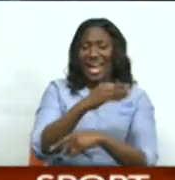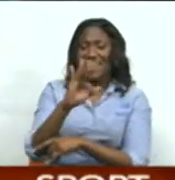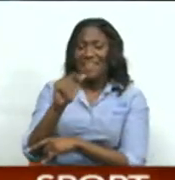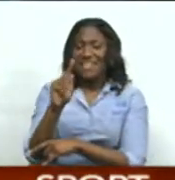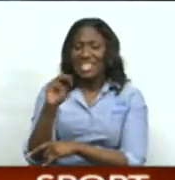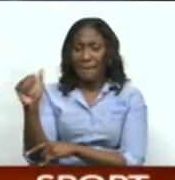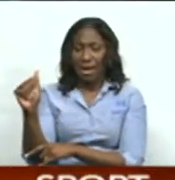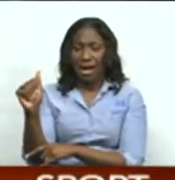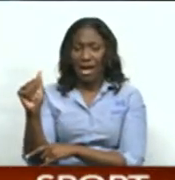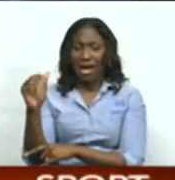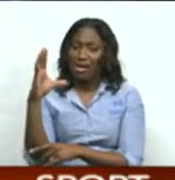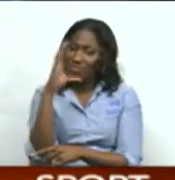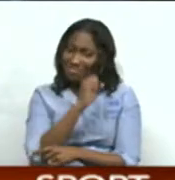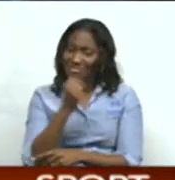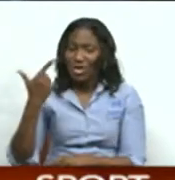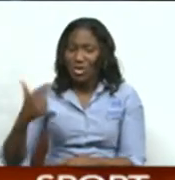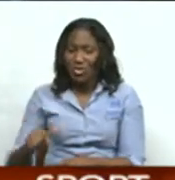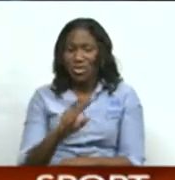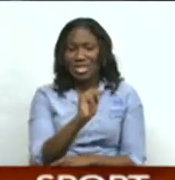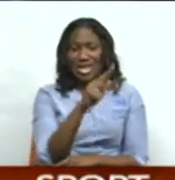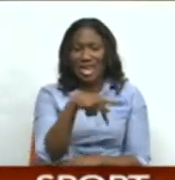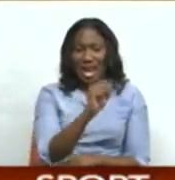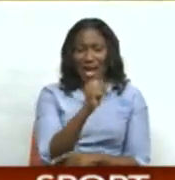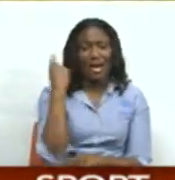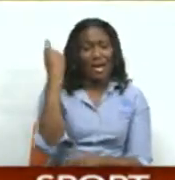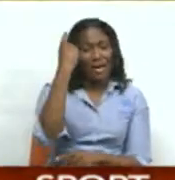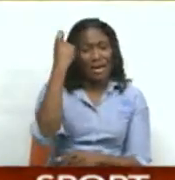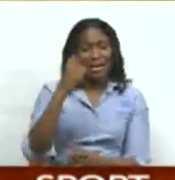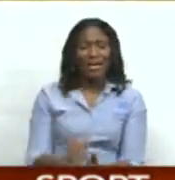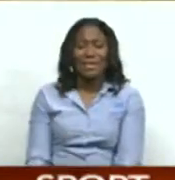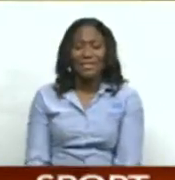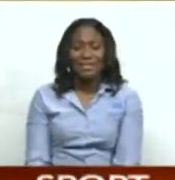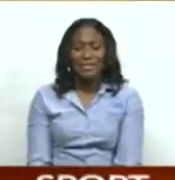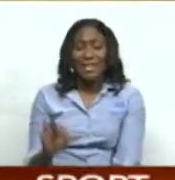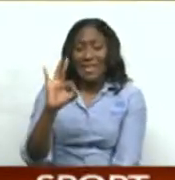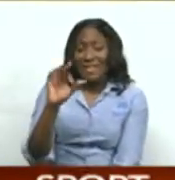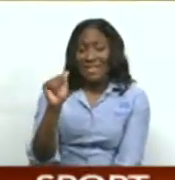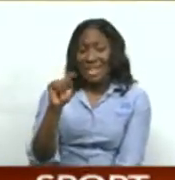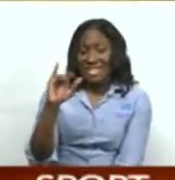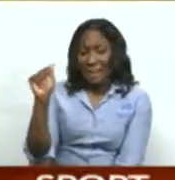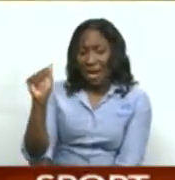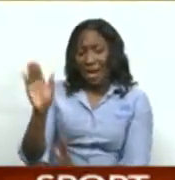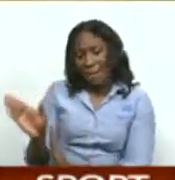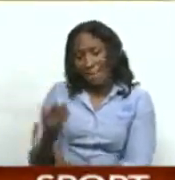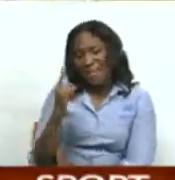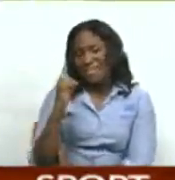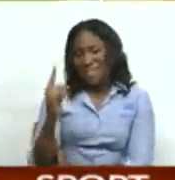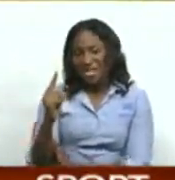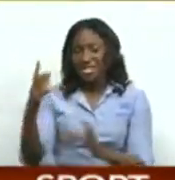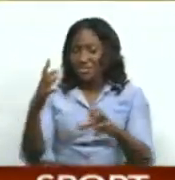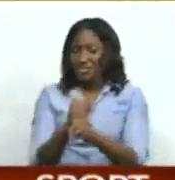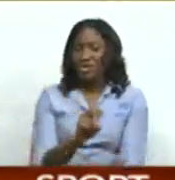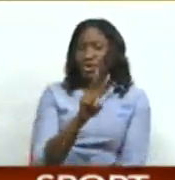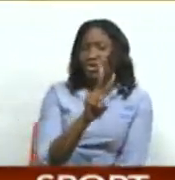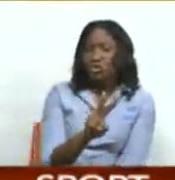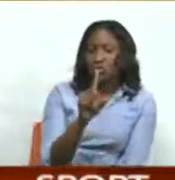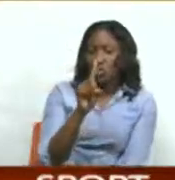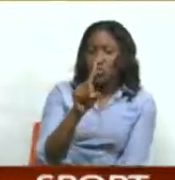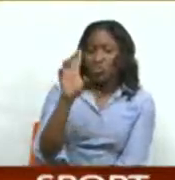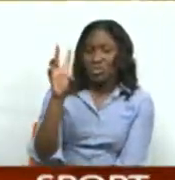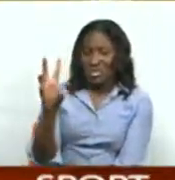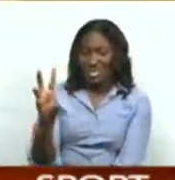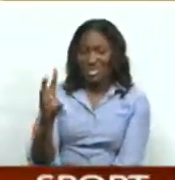in the standings with a loss to Naparima. Fatima College batted first and scored 216 at